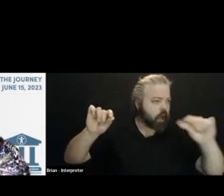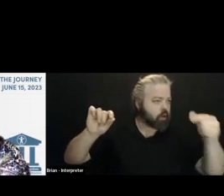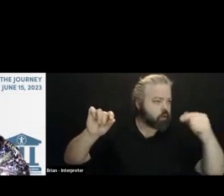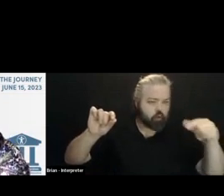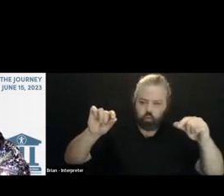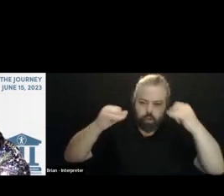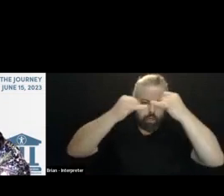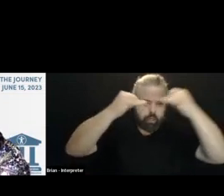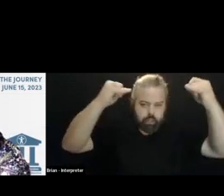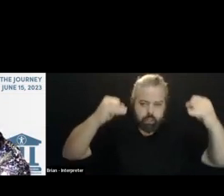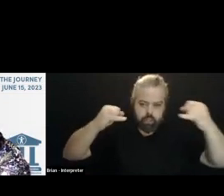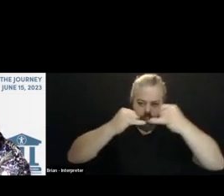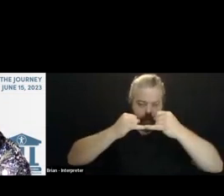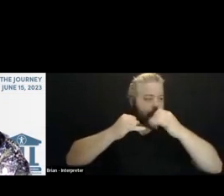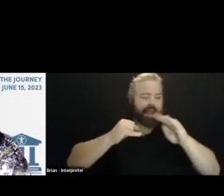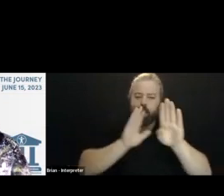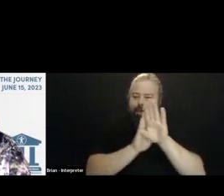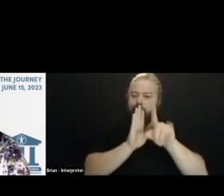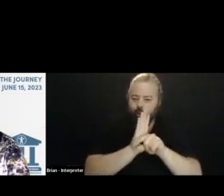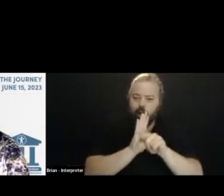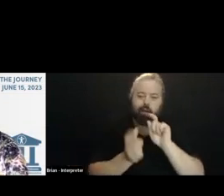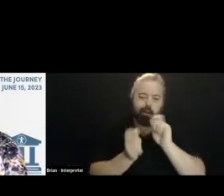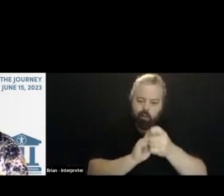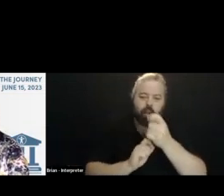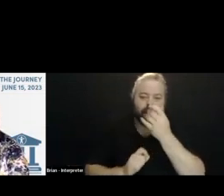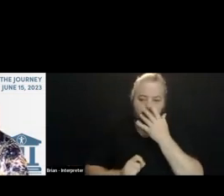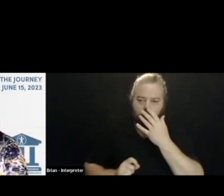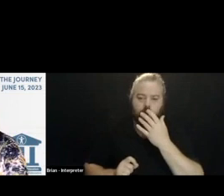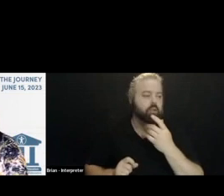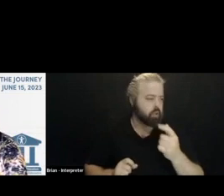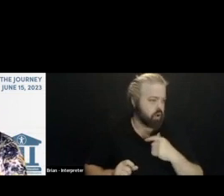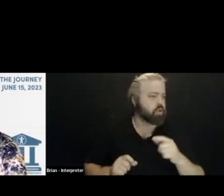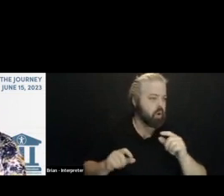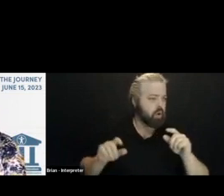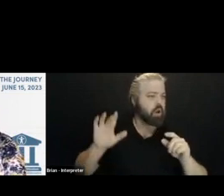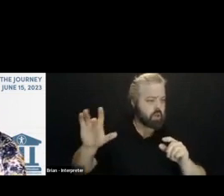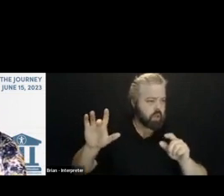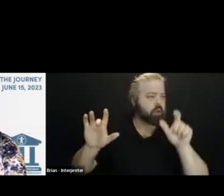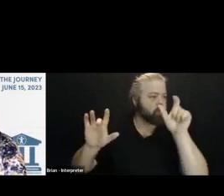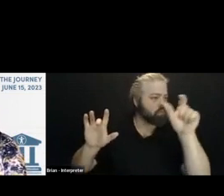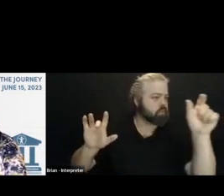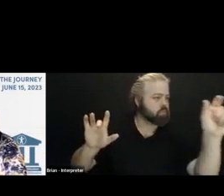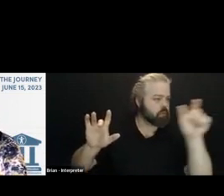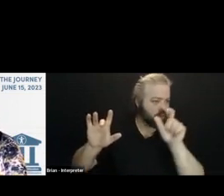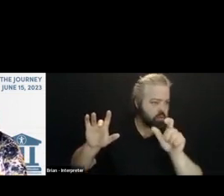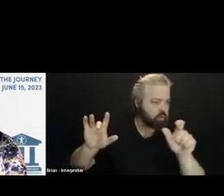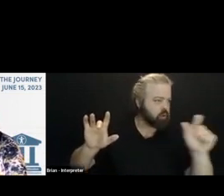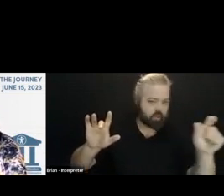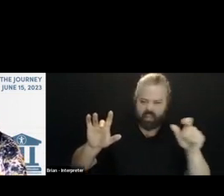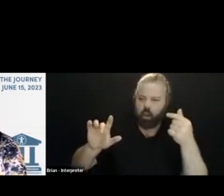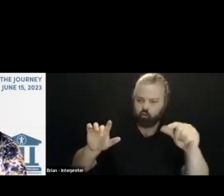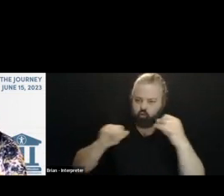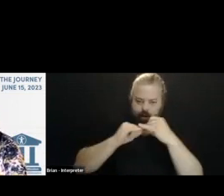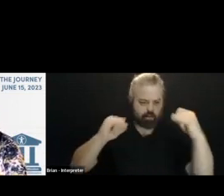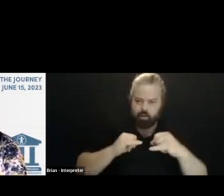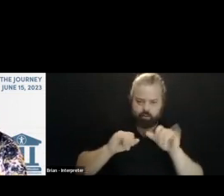between the background. So that's easy to see. When I get out of that bar, I'm keeping that green outline box. And that stays as I go